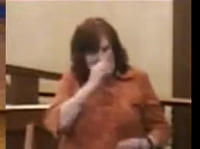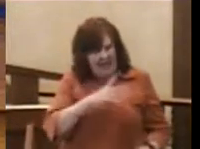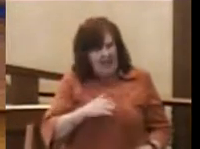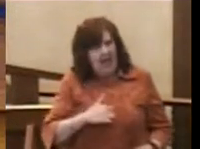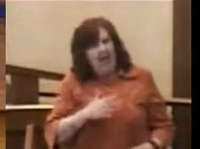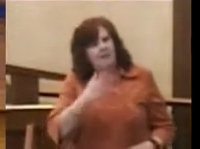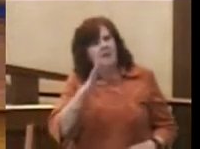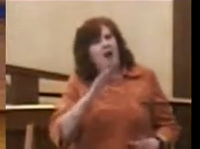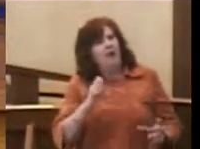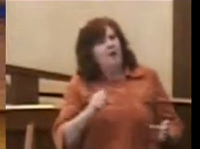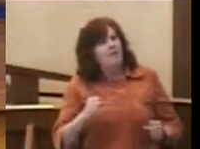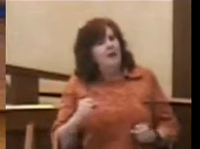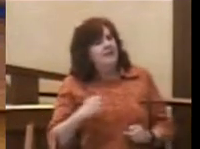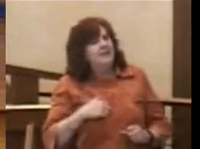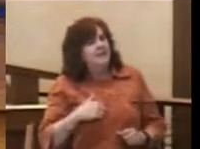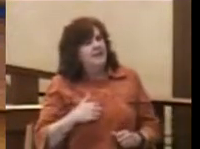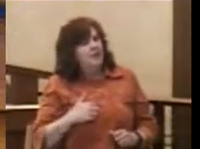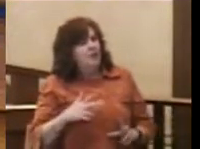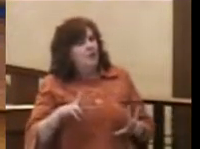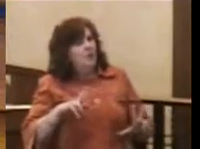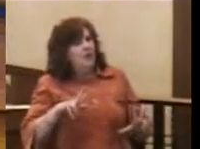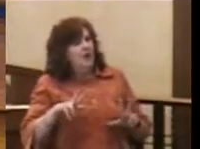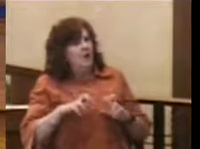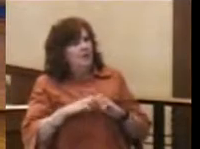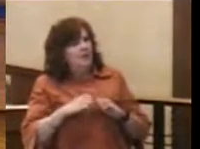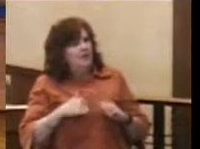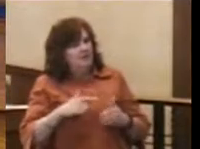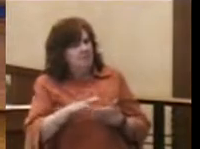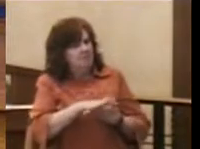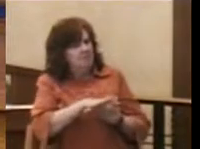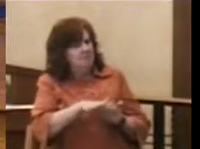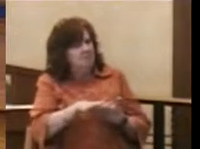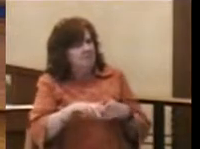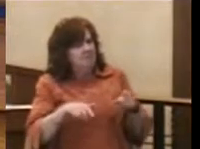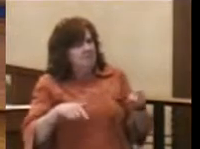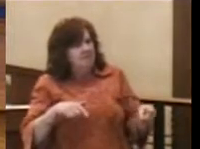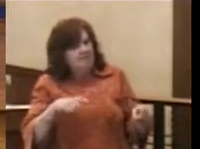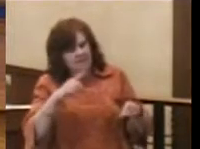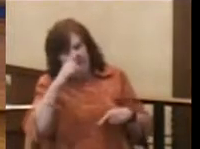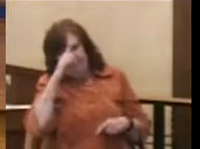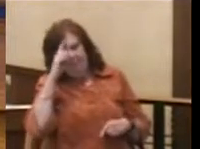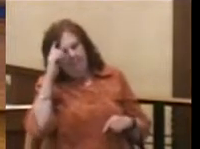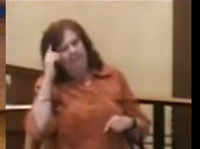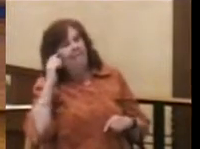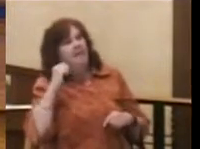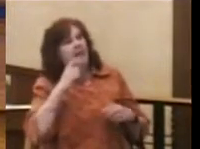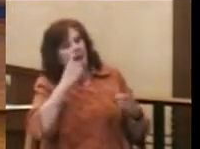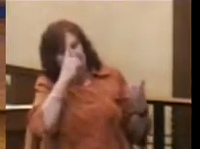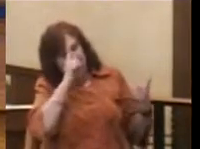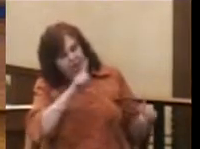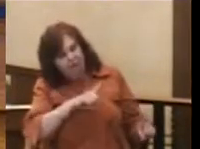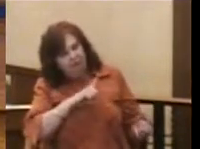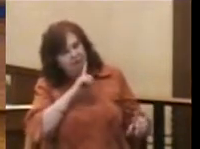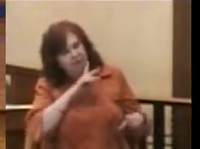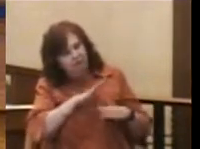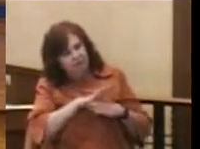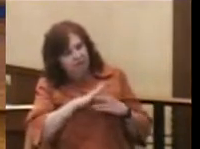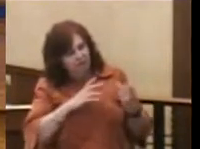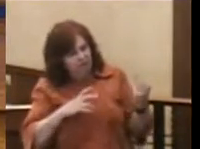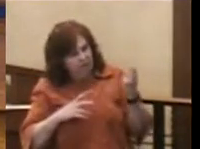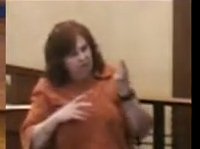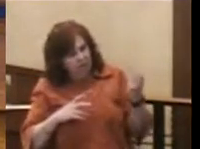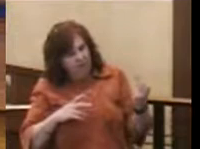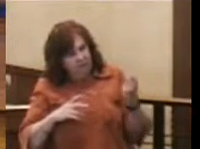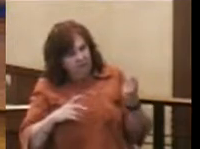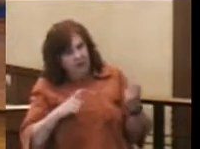God Almighty. Walk before me and be blameless. And I will make my covenant between me and you and will make